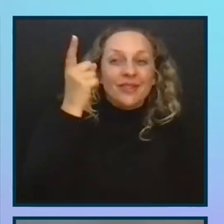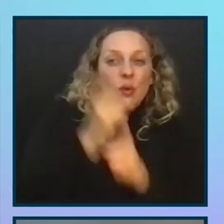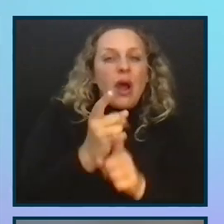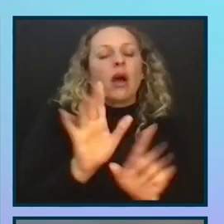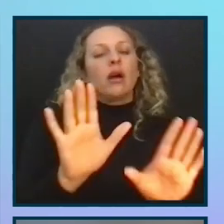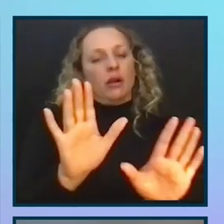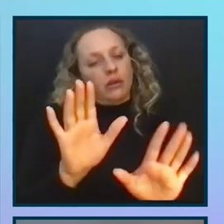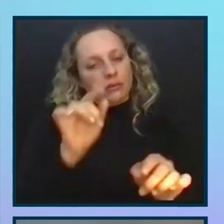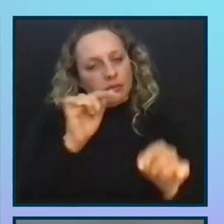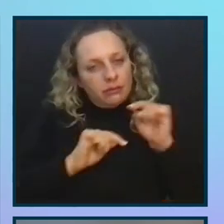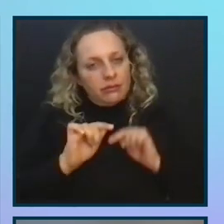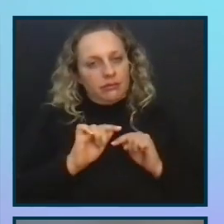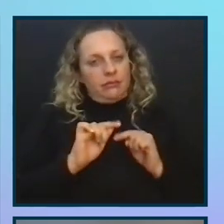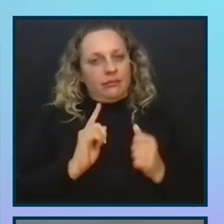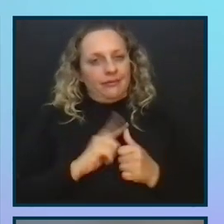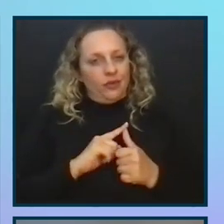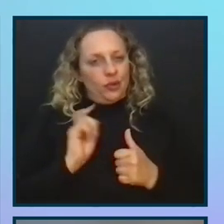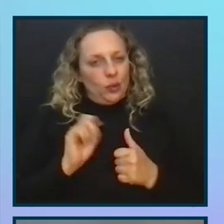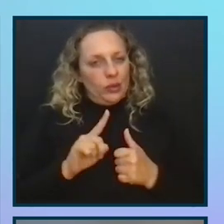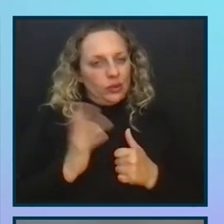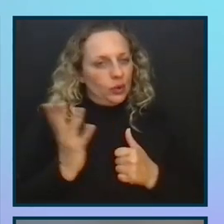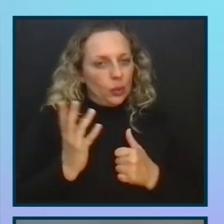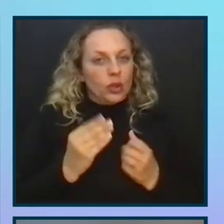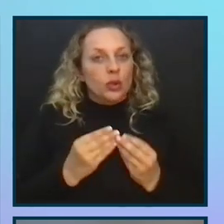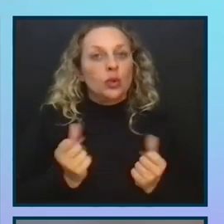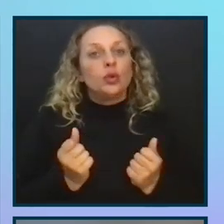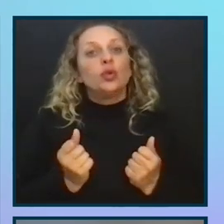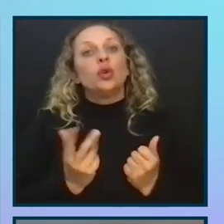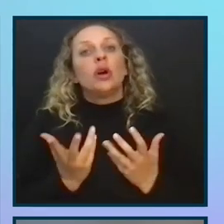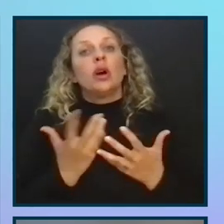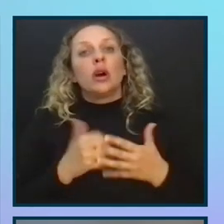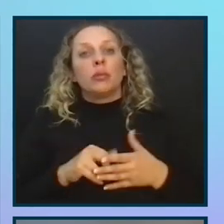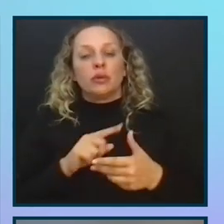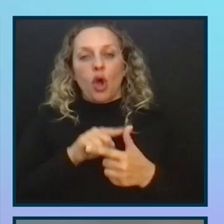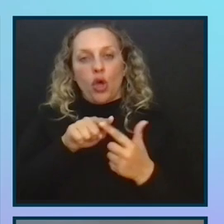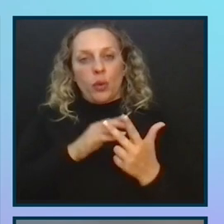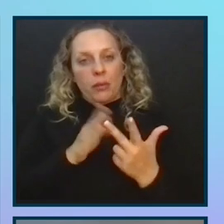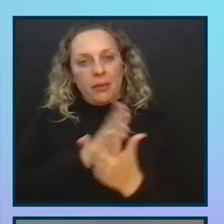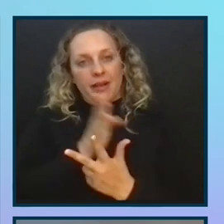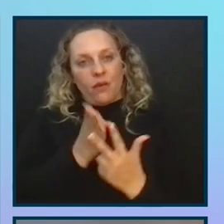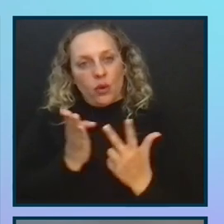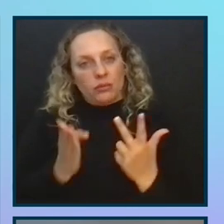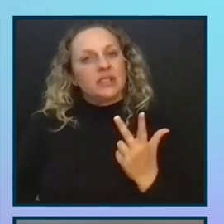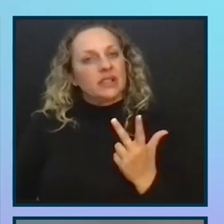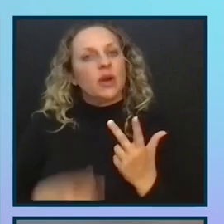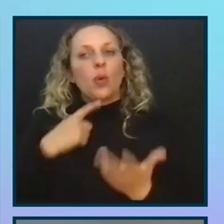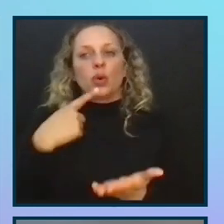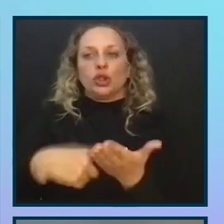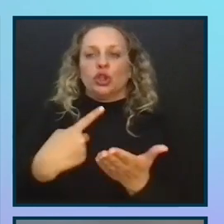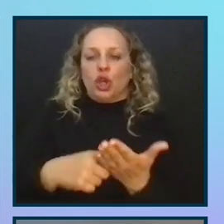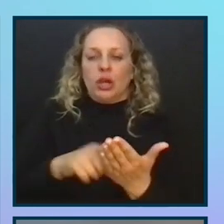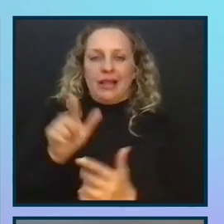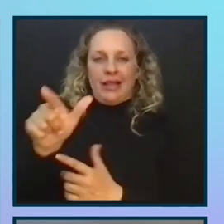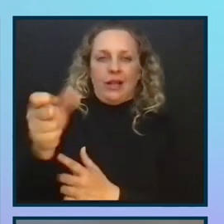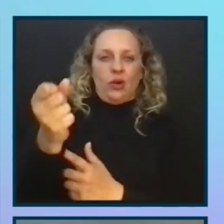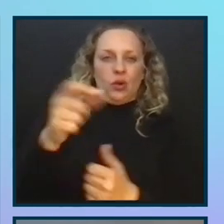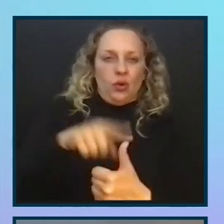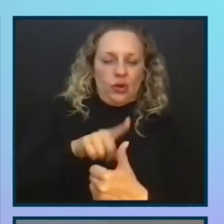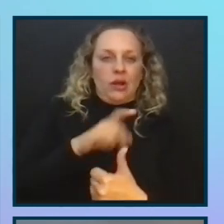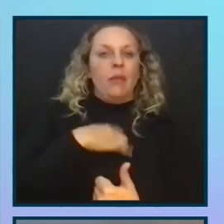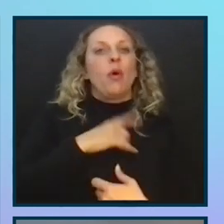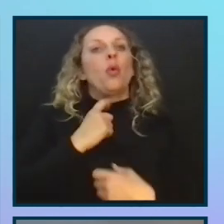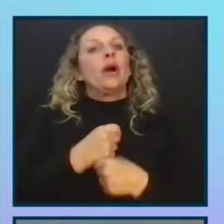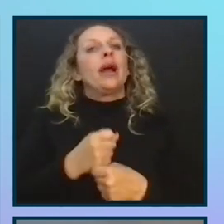questions. First, should this solution encompass all three platforms? as we'll talk more about later, we can't